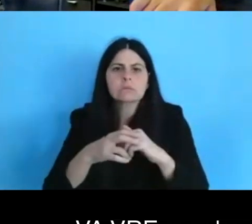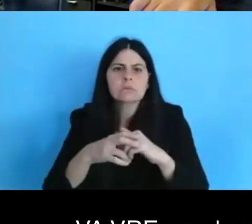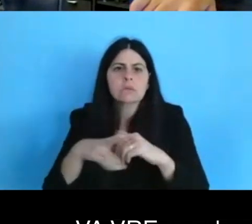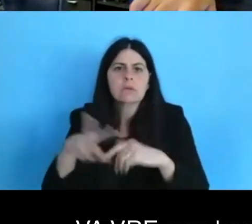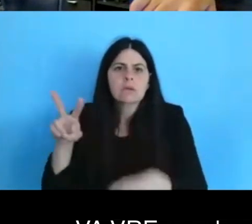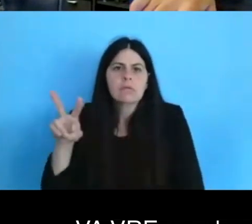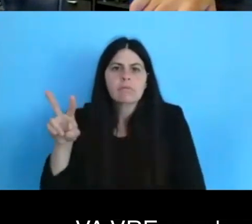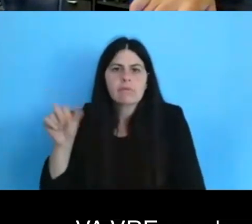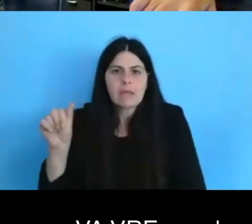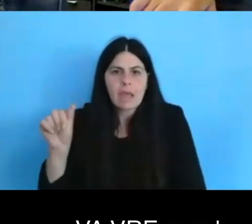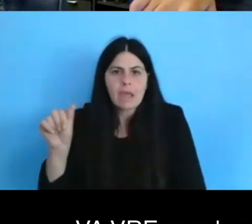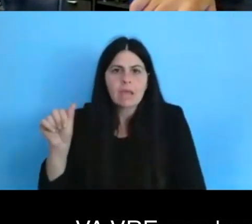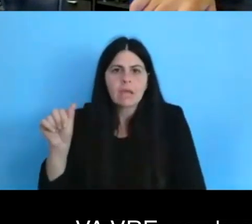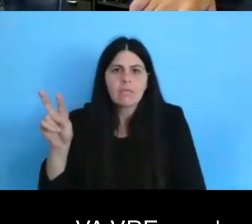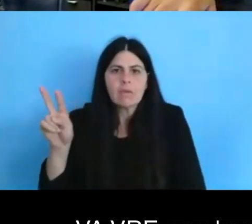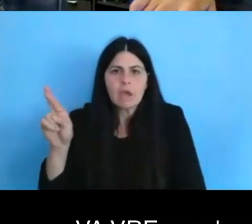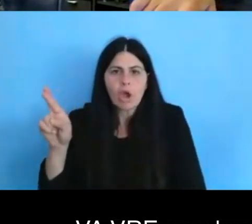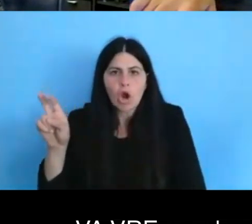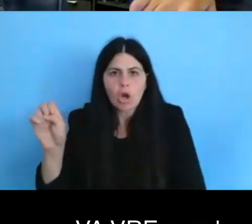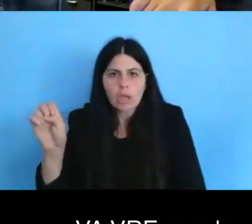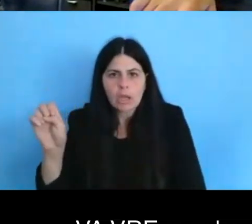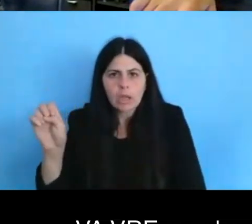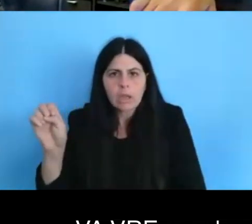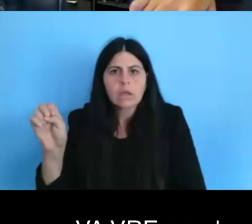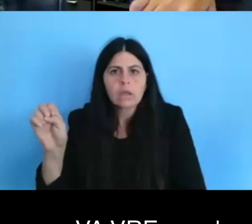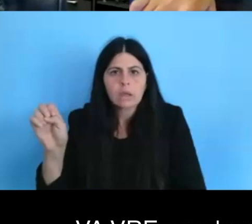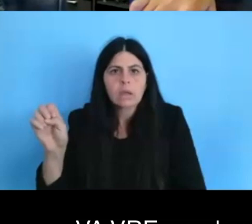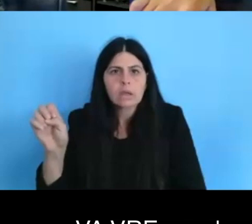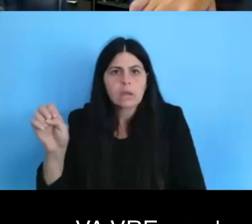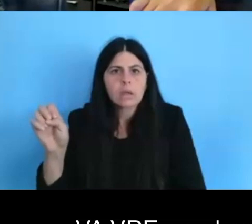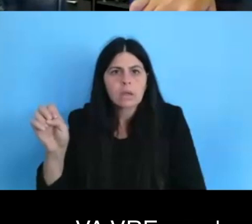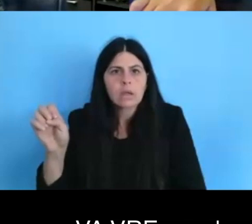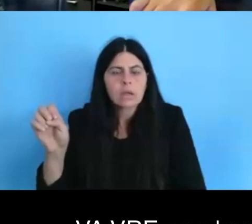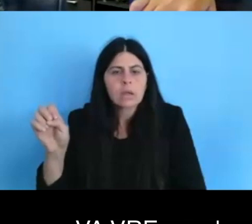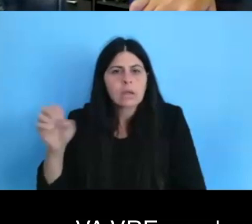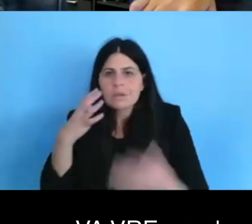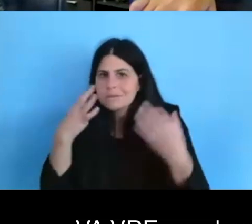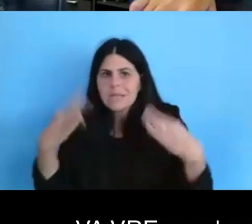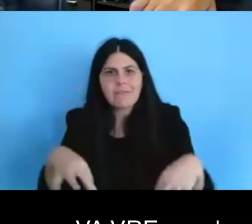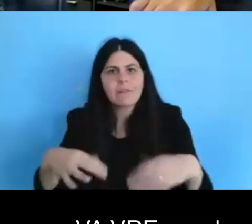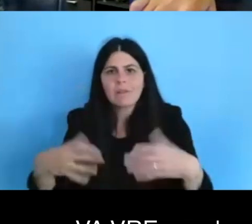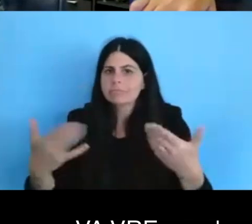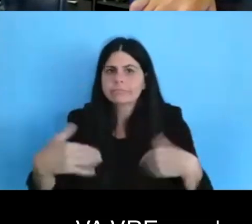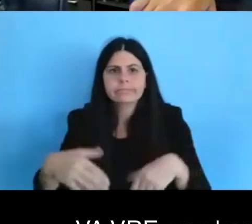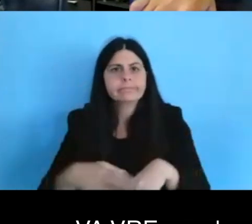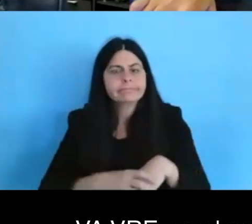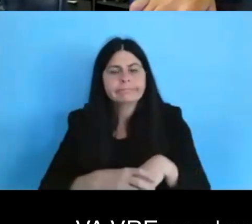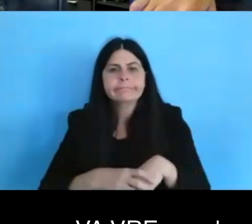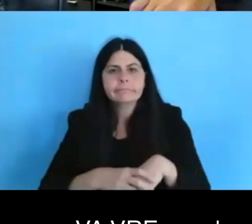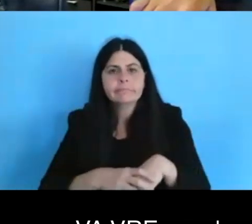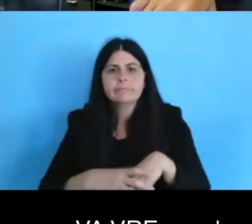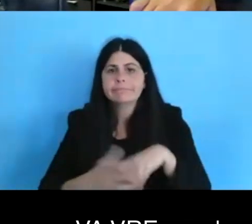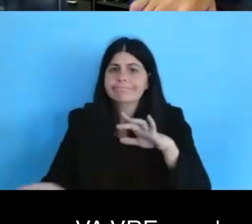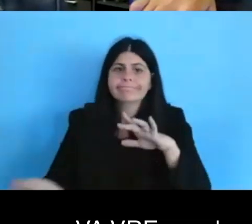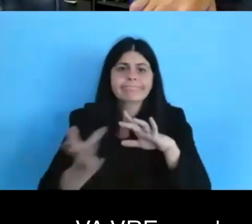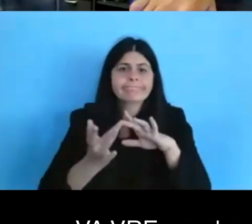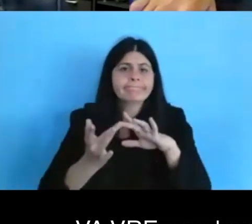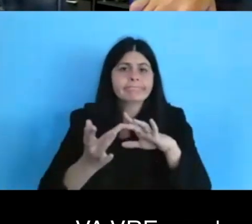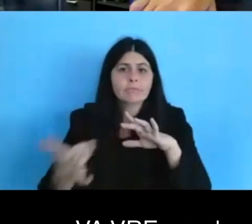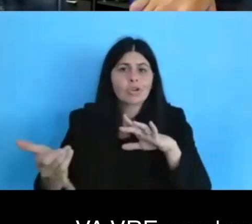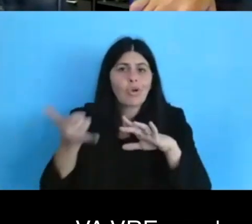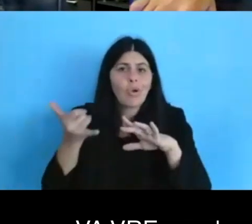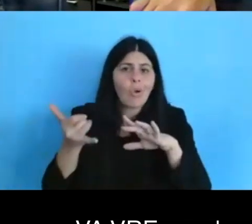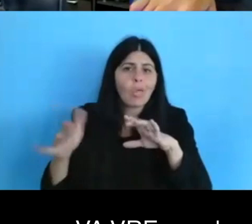VA, VRE, you know, definitely you can give us a call or email